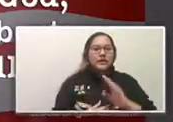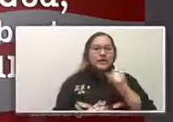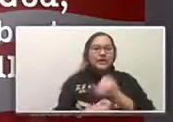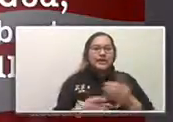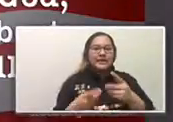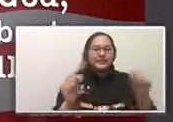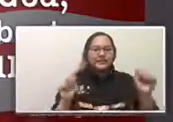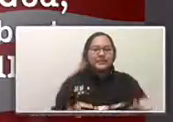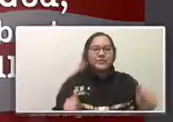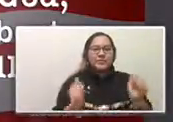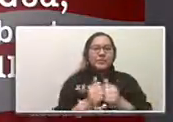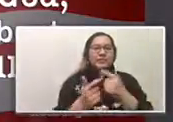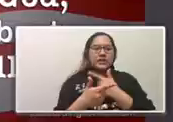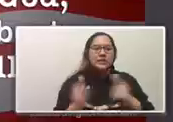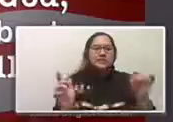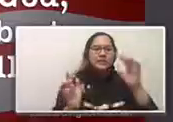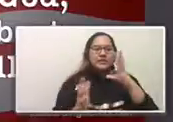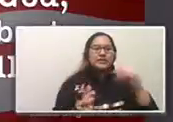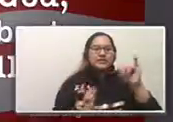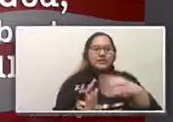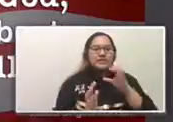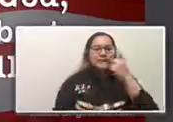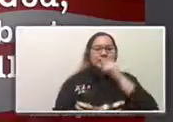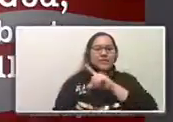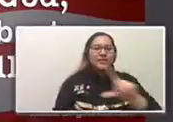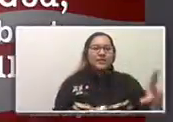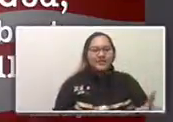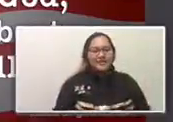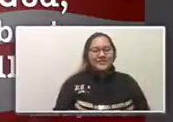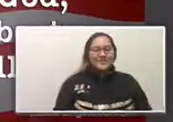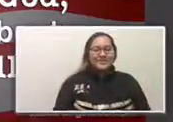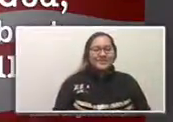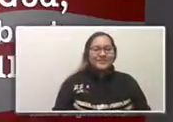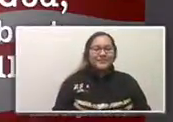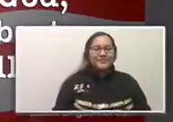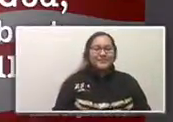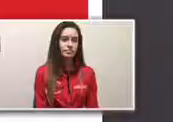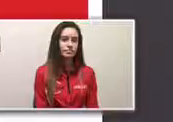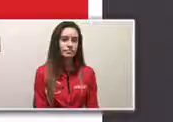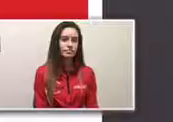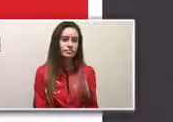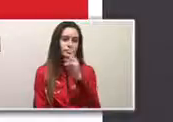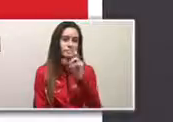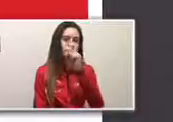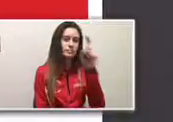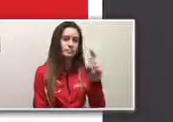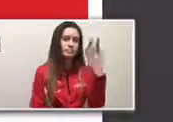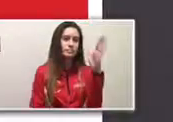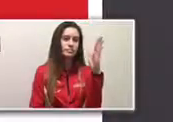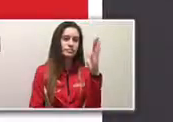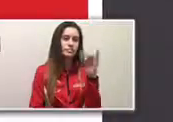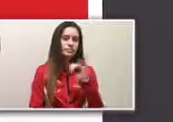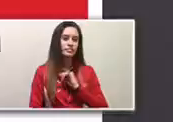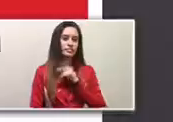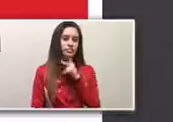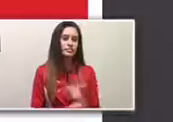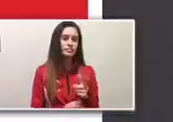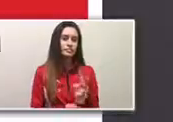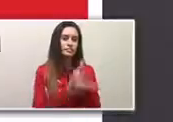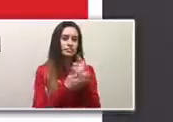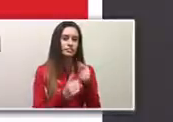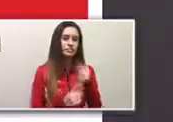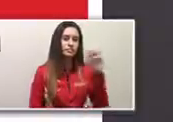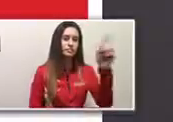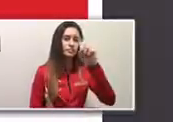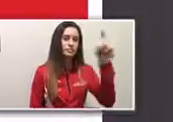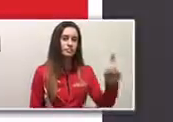under God, indivisible, with liberty and justice for all. Honor the Texas flag. I pledge